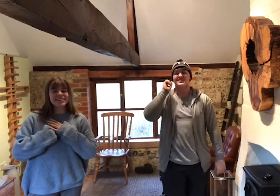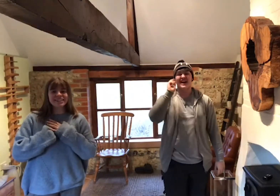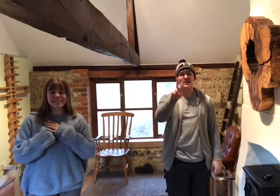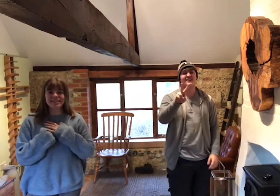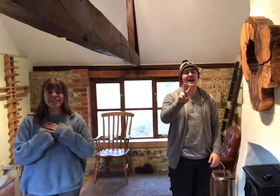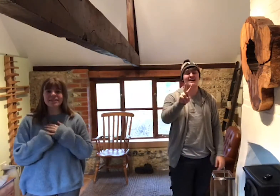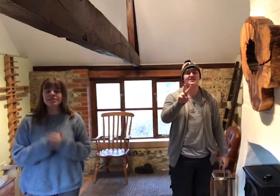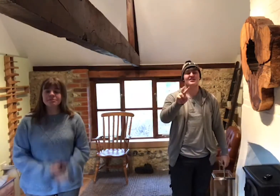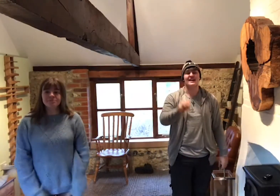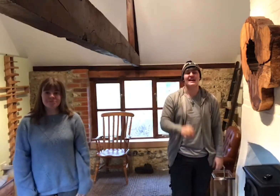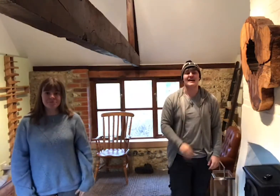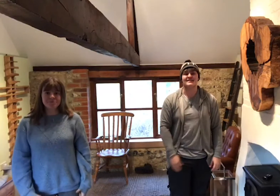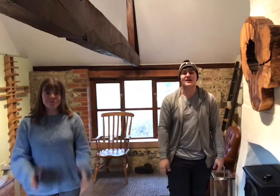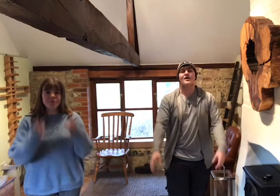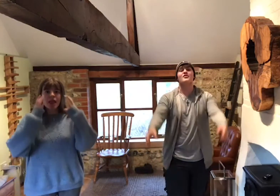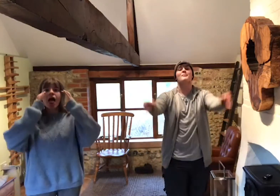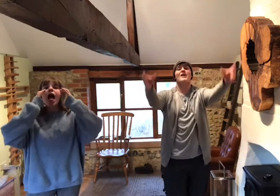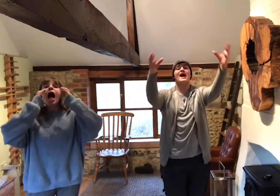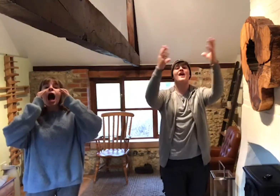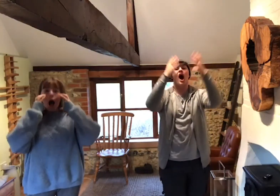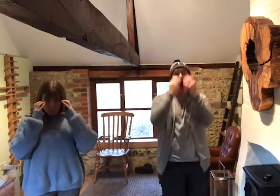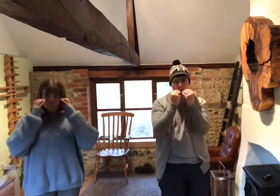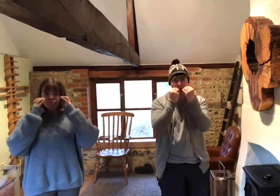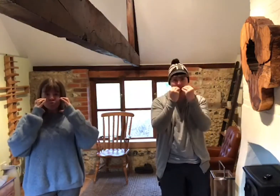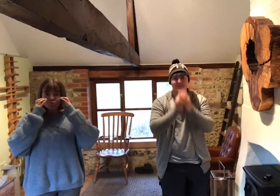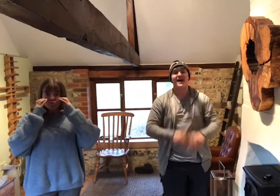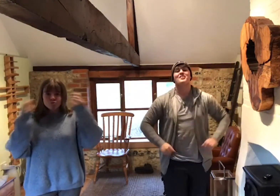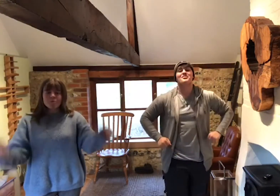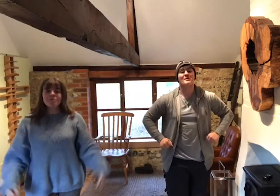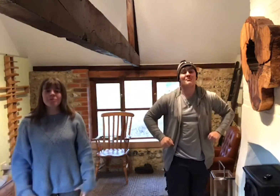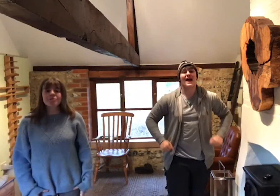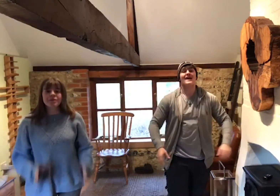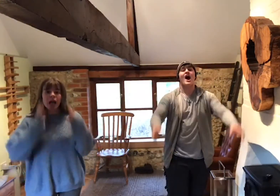And the second action is the bread.